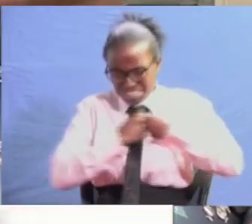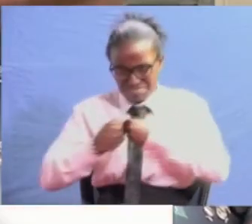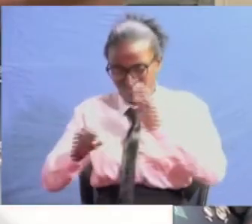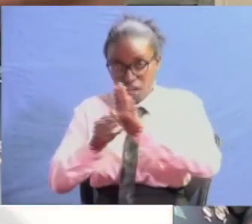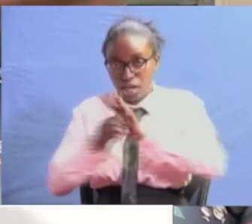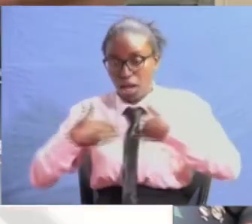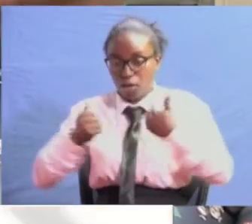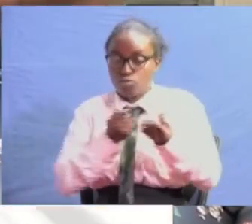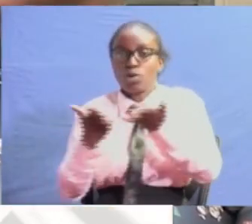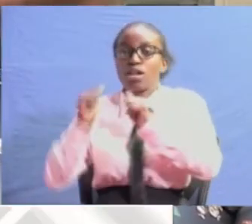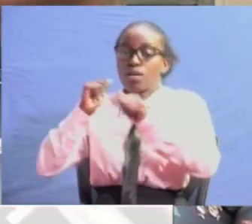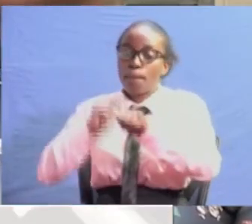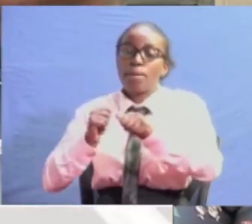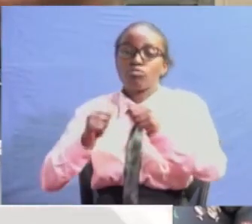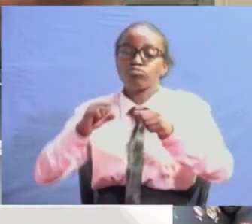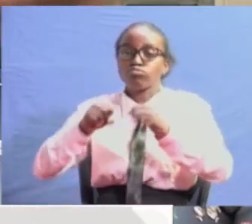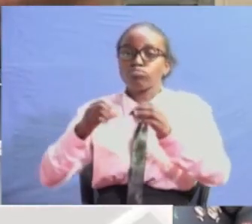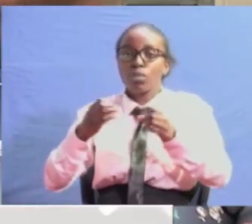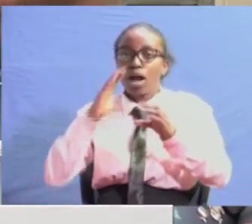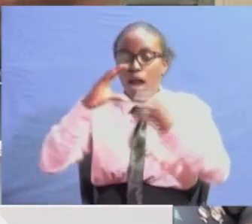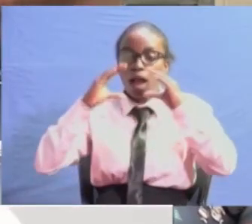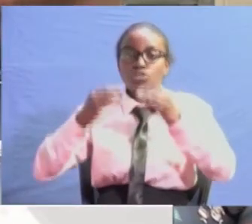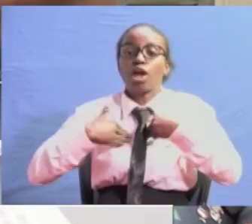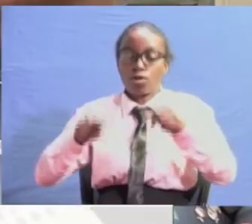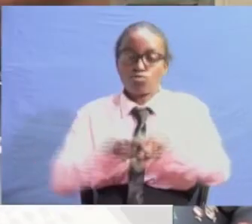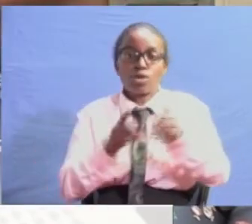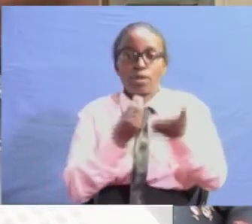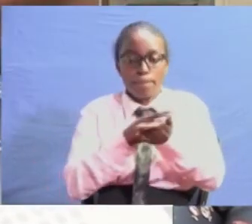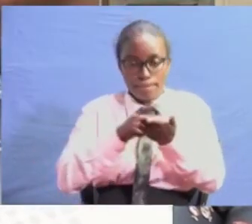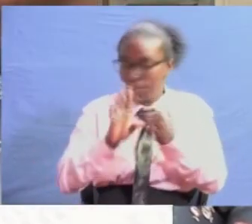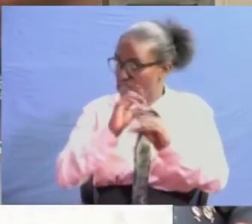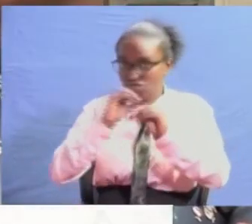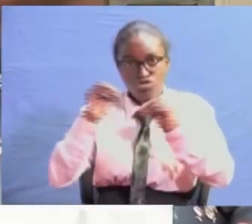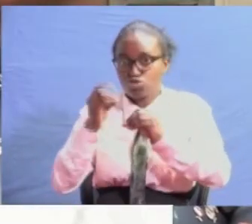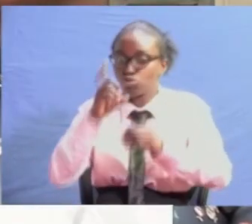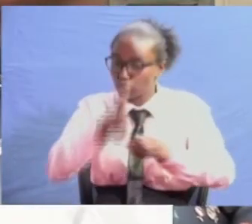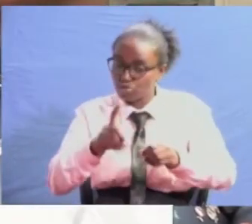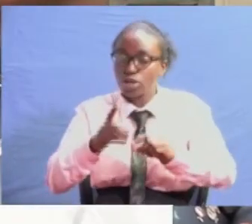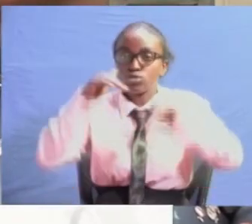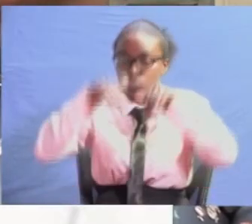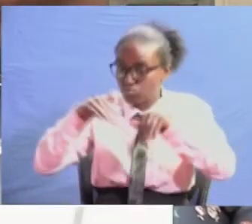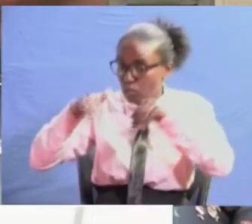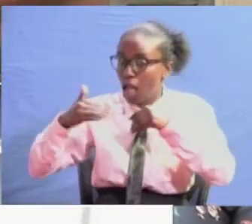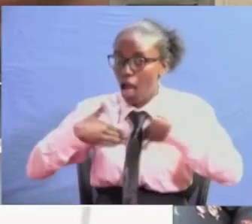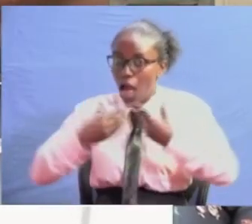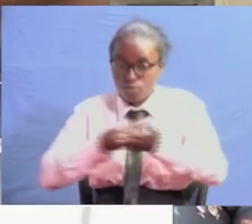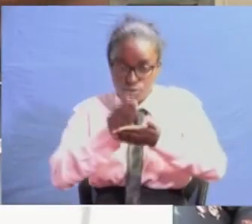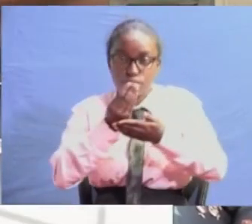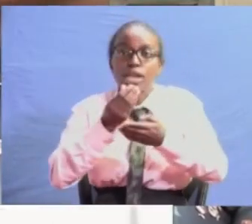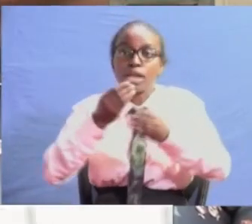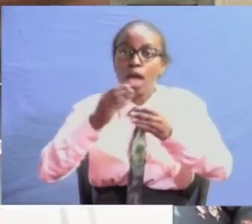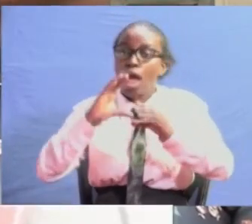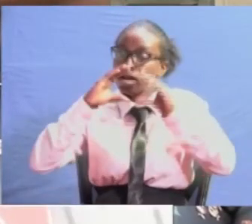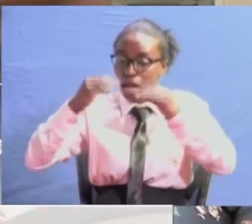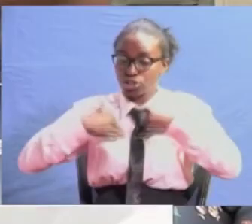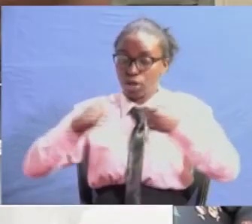them through cash. Some, those who cannot pay cash, are just supposed to wait for their relative to send them cash, because even the